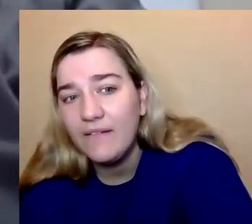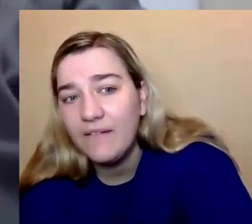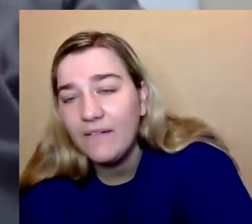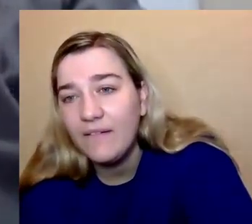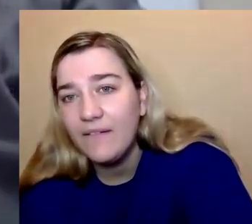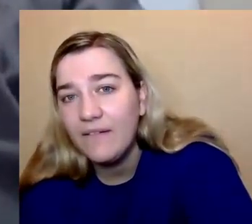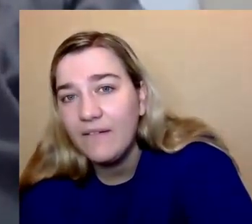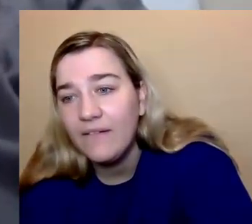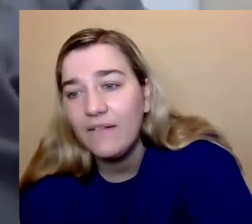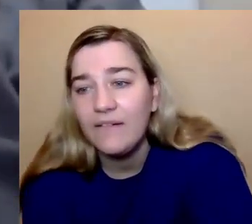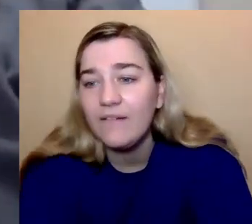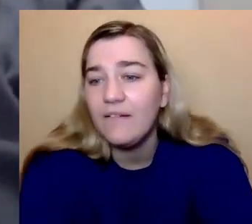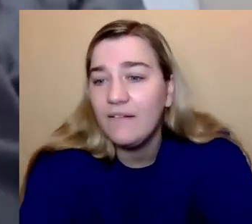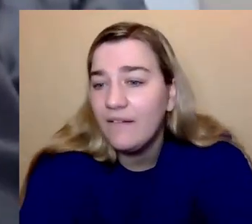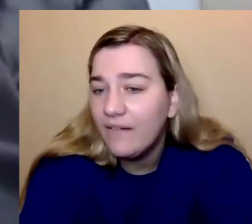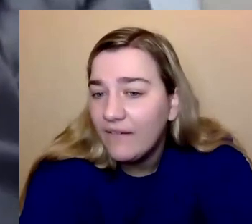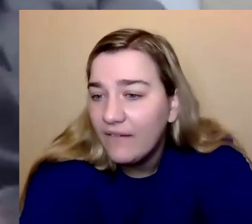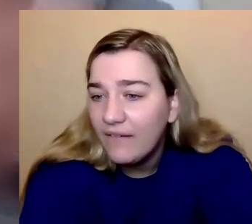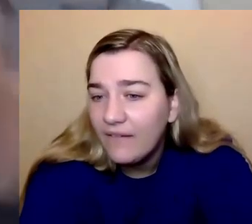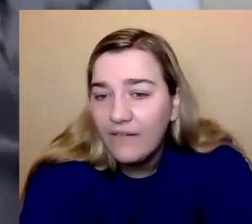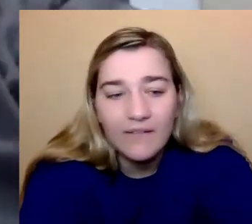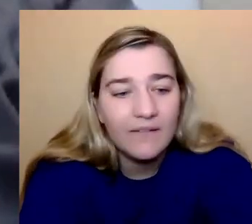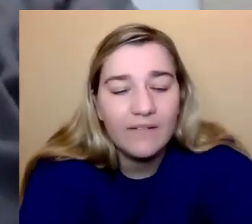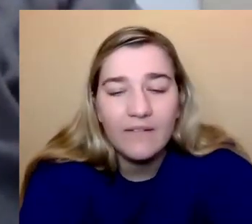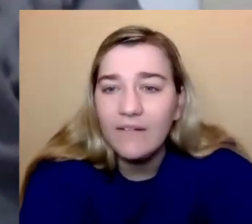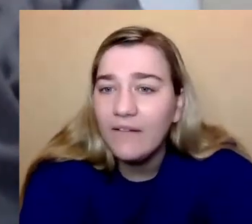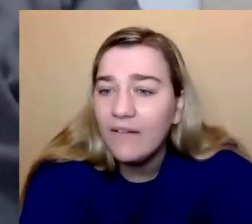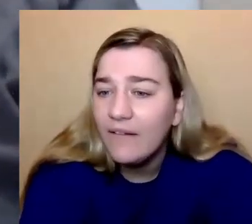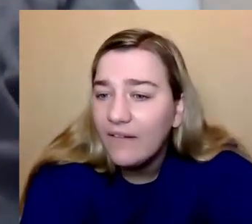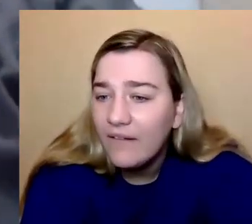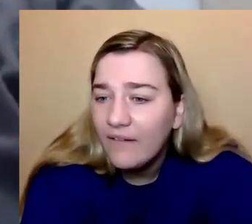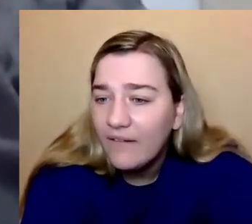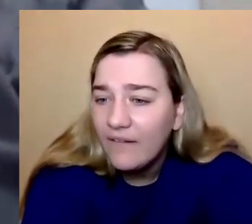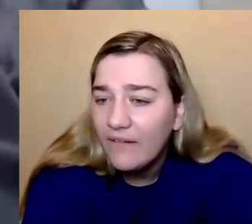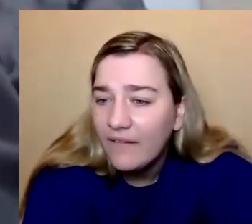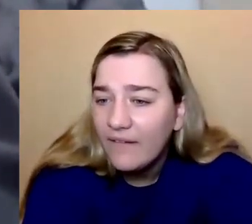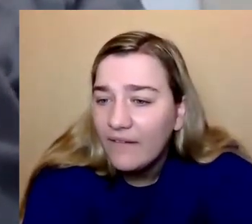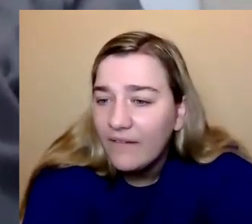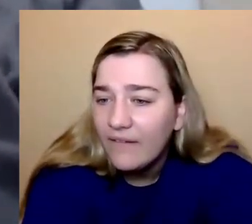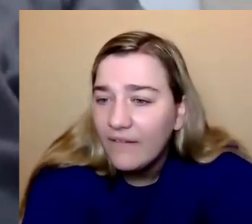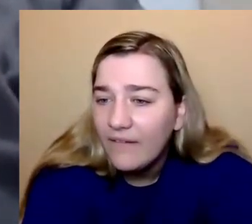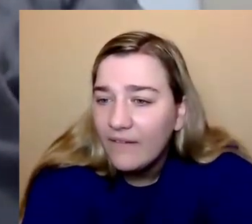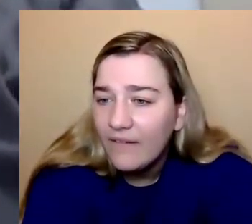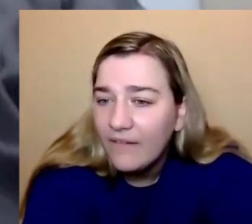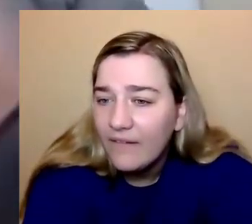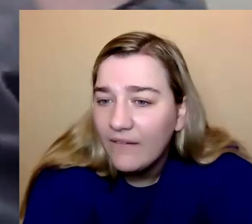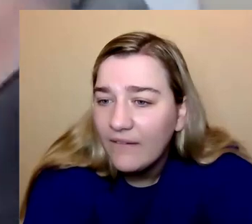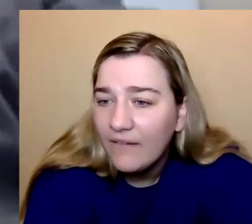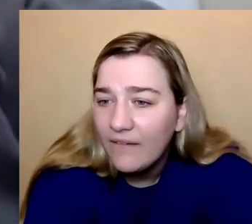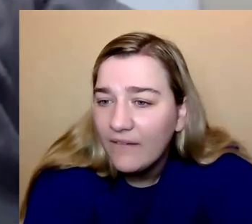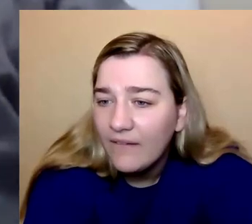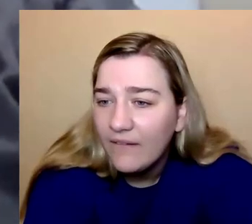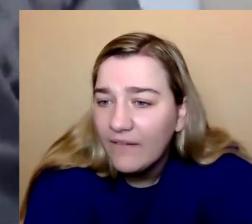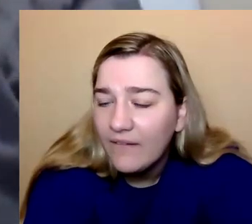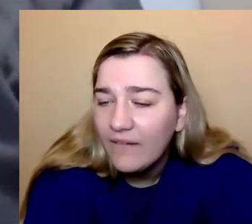help get the different points across on how to ask for the right supports and help